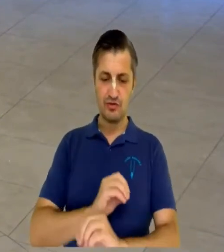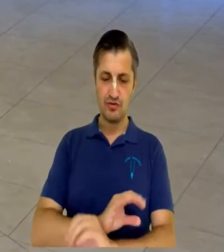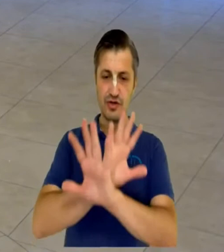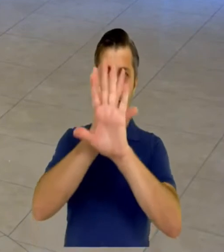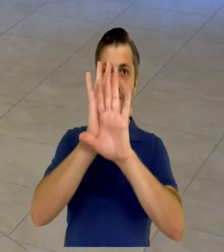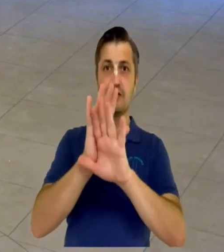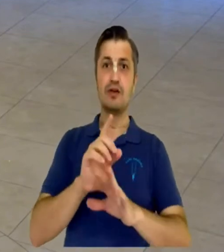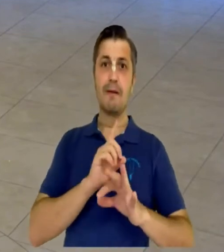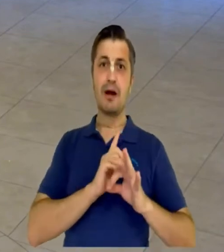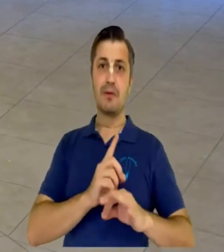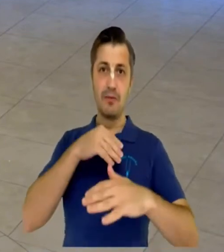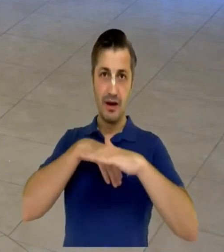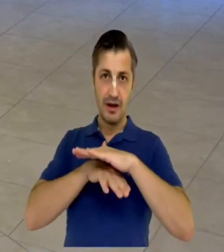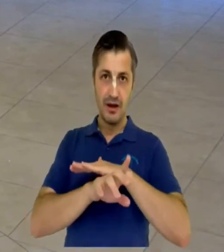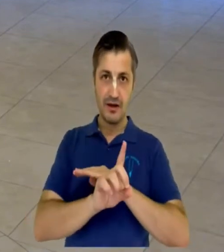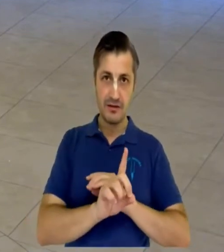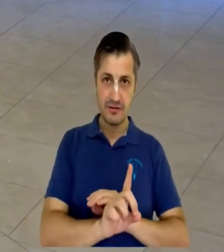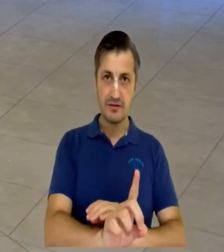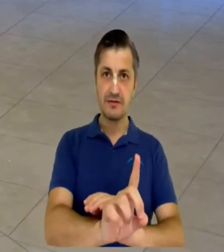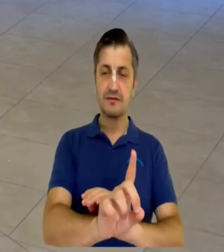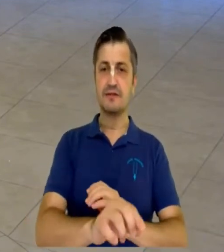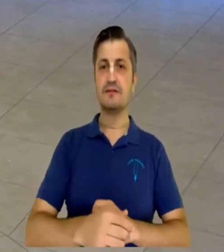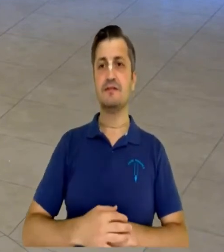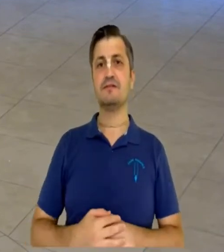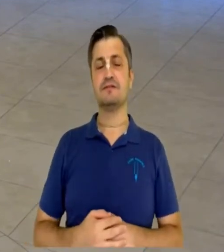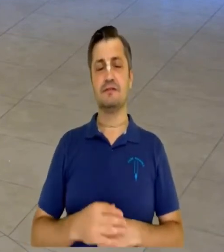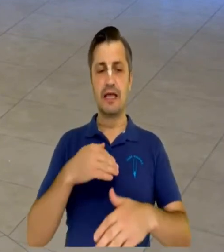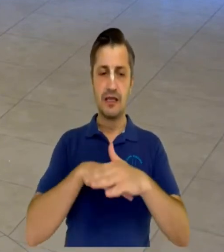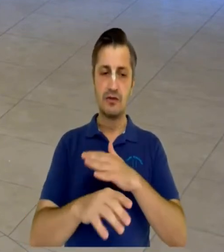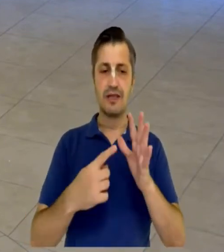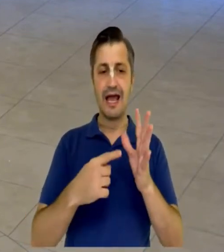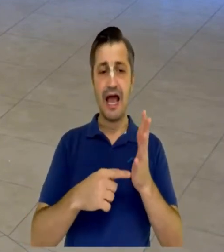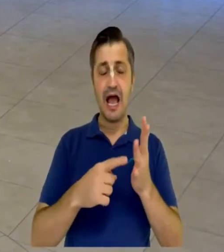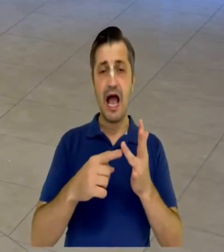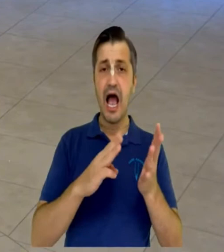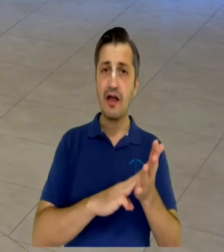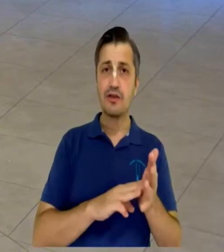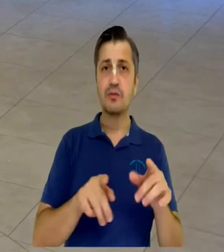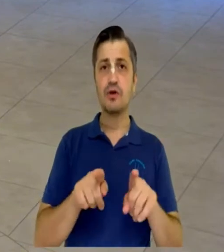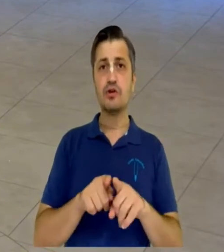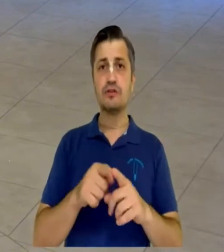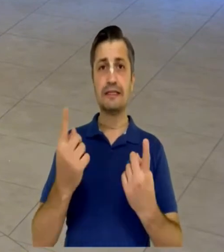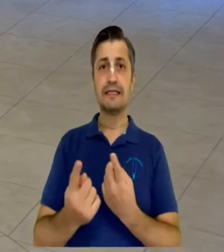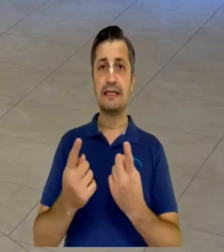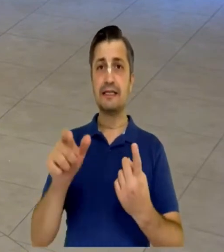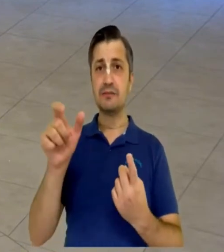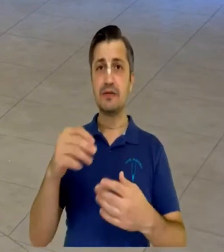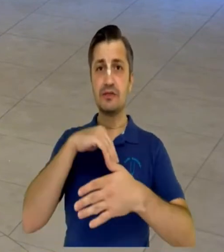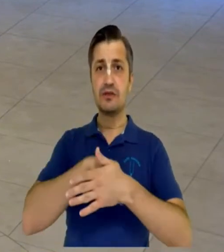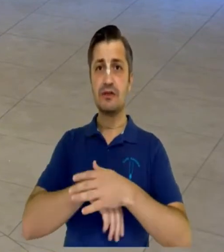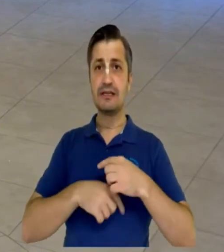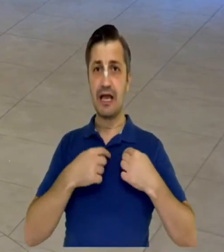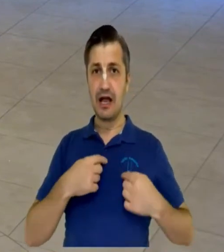And also, like you mentioned, is sitting in our heart as two birds